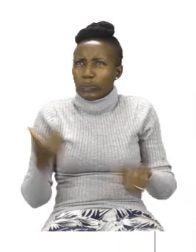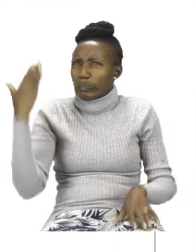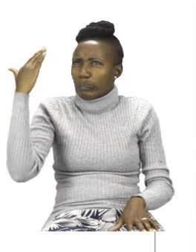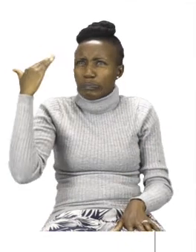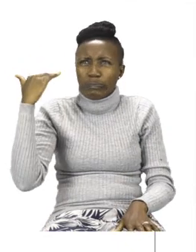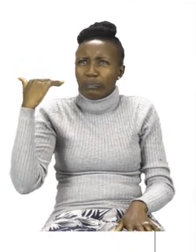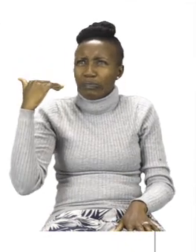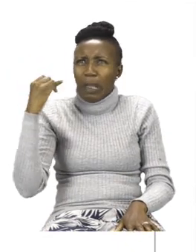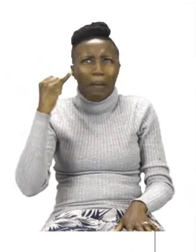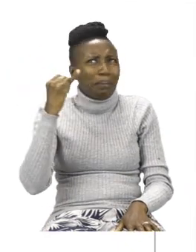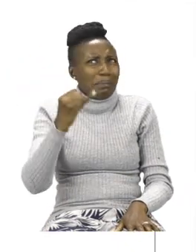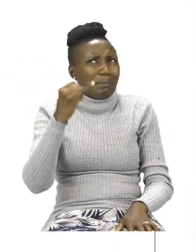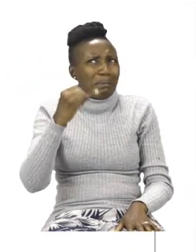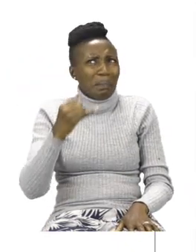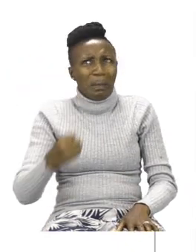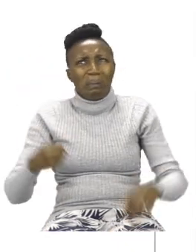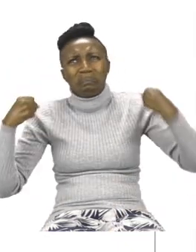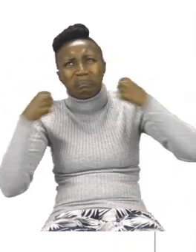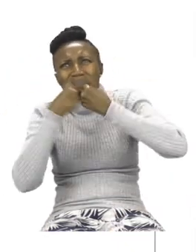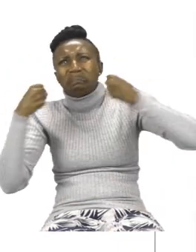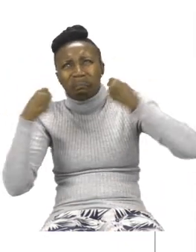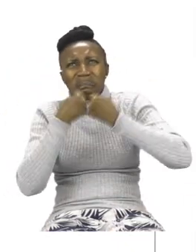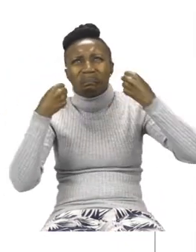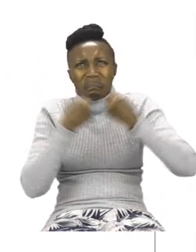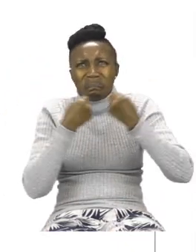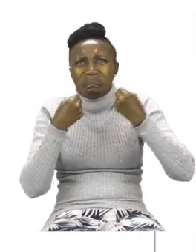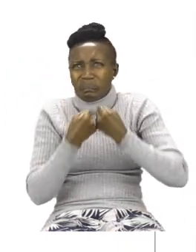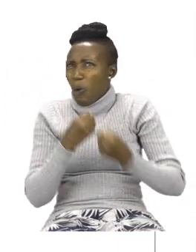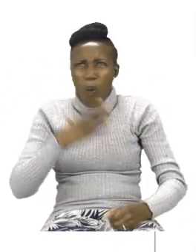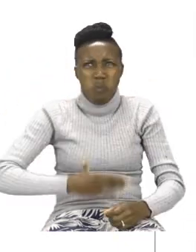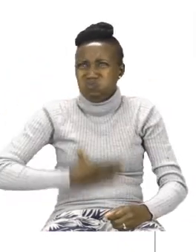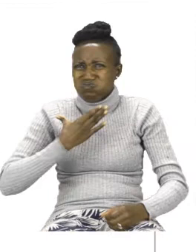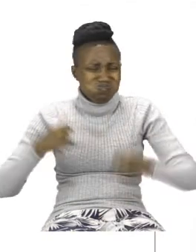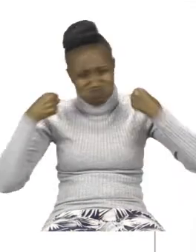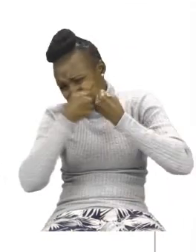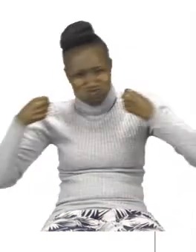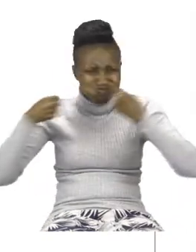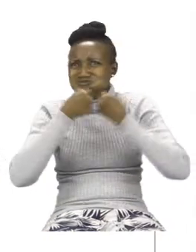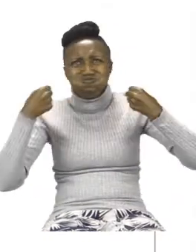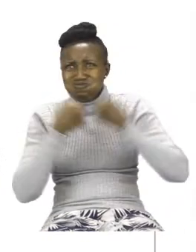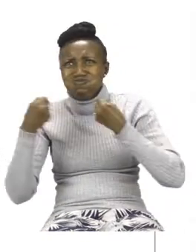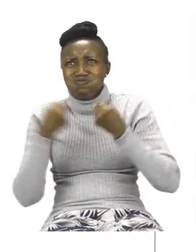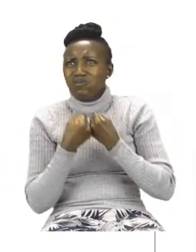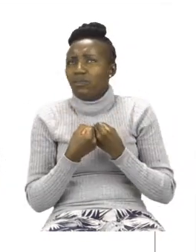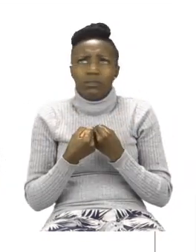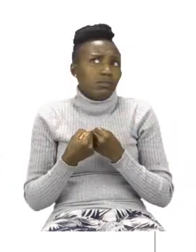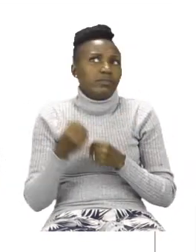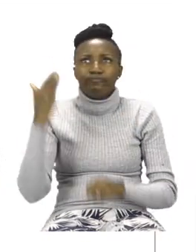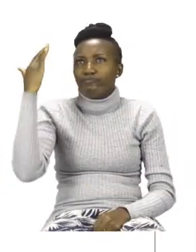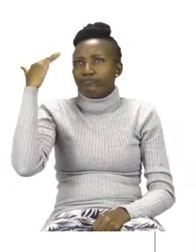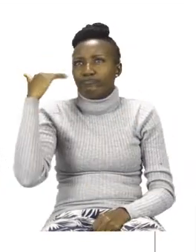two boys are fighting and it looks like they are very mad at each other. Now this is a bad behavior because